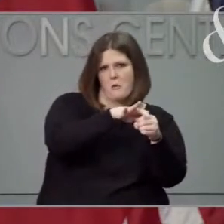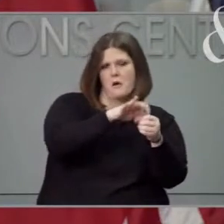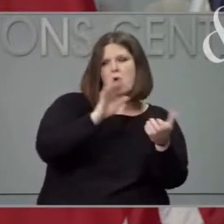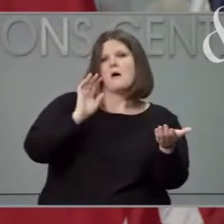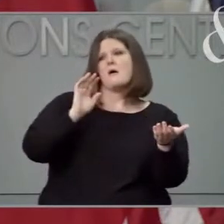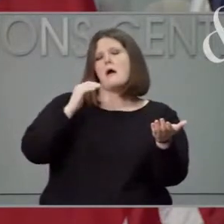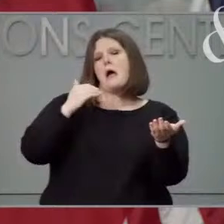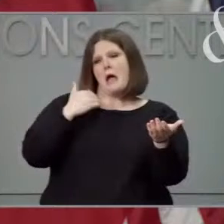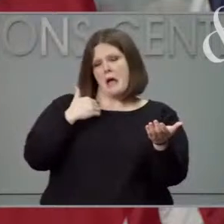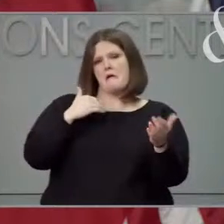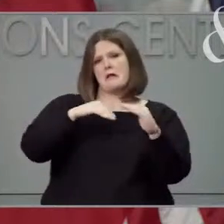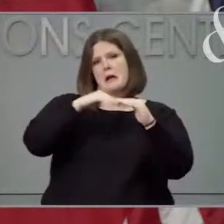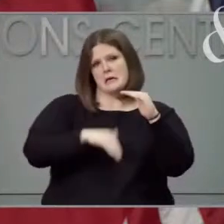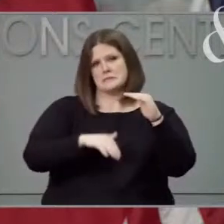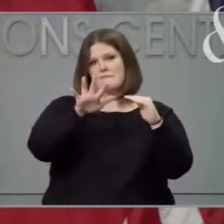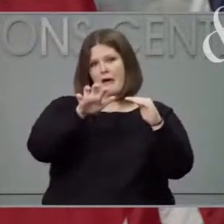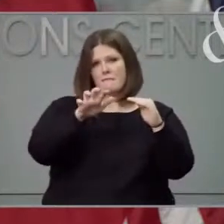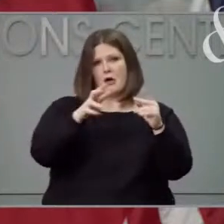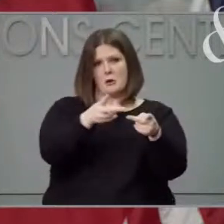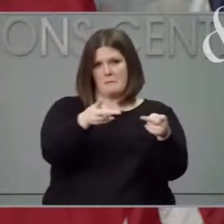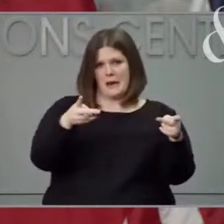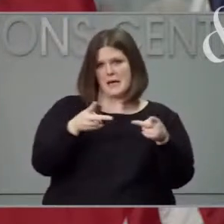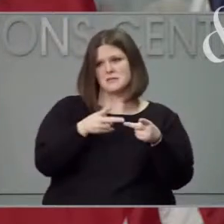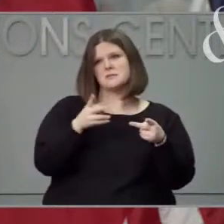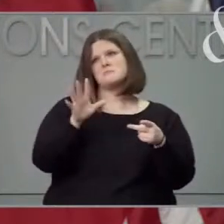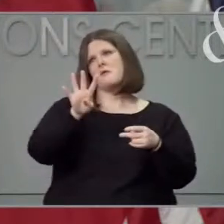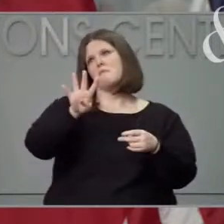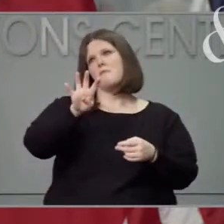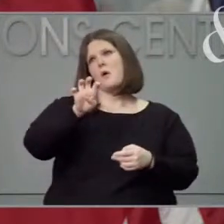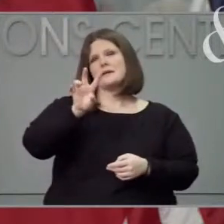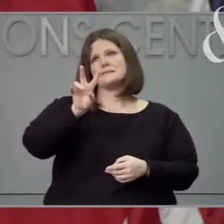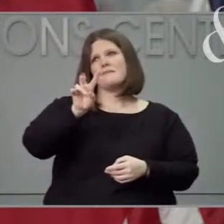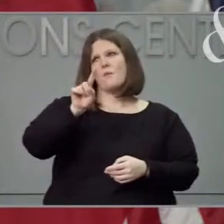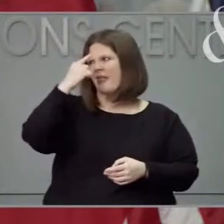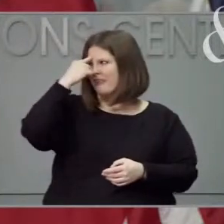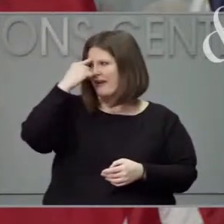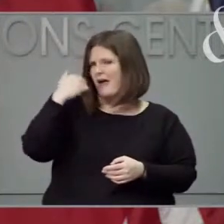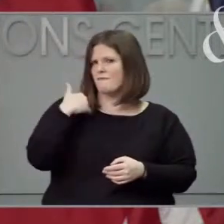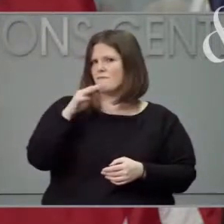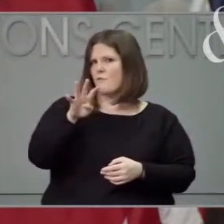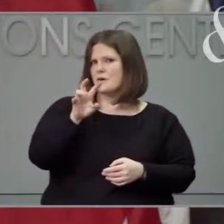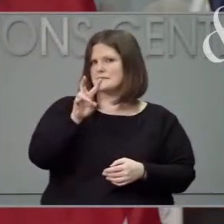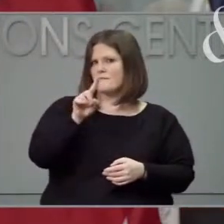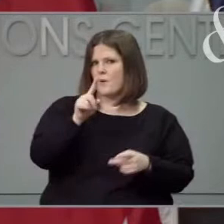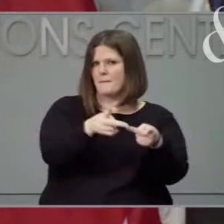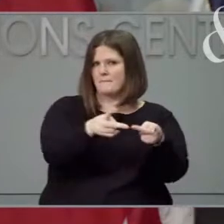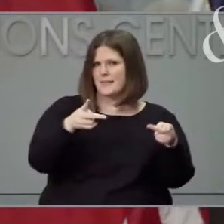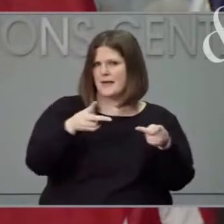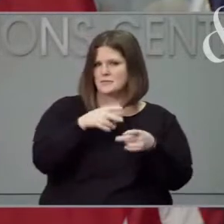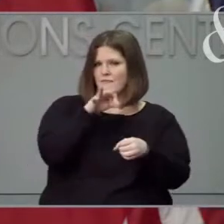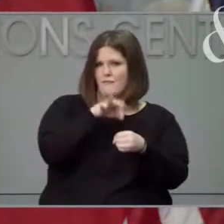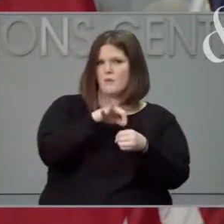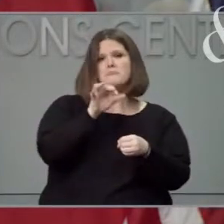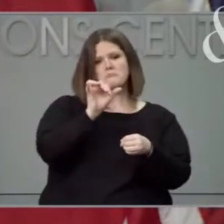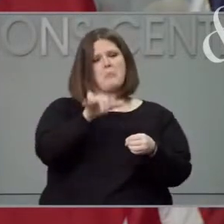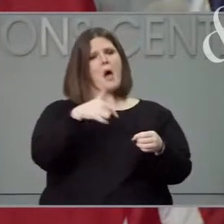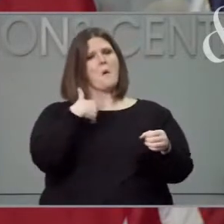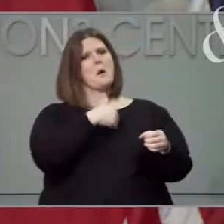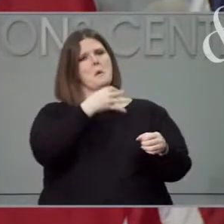had fewer than 500 sites, 471, I believe is the exact number. That's very